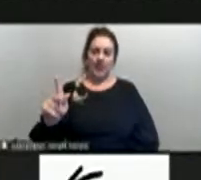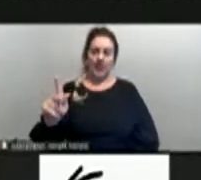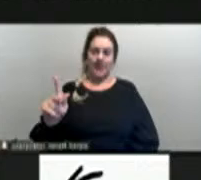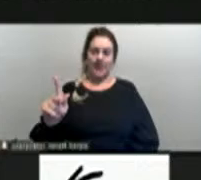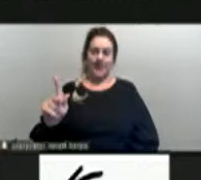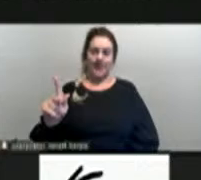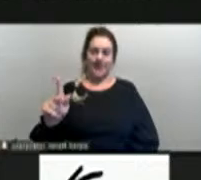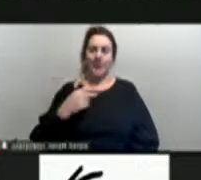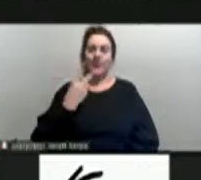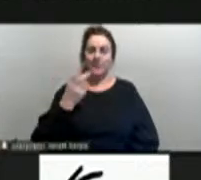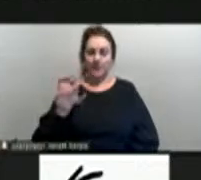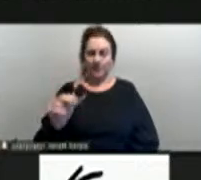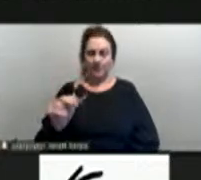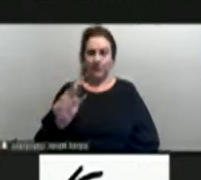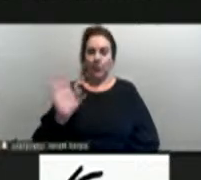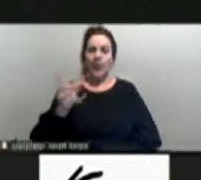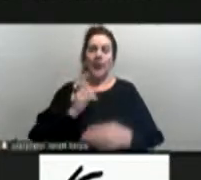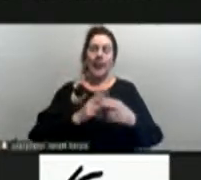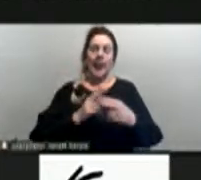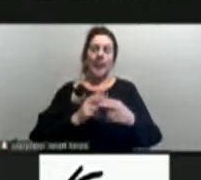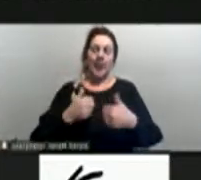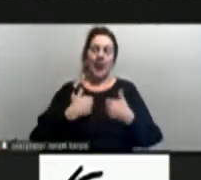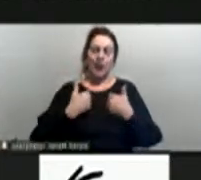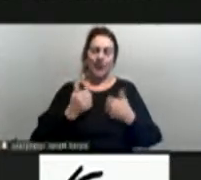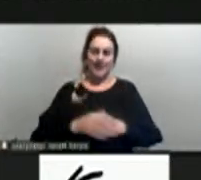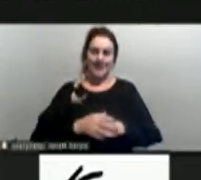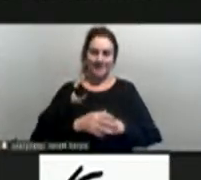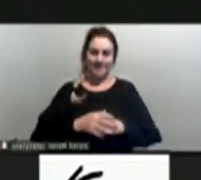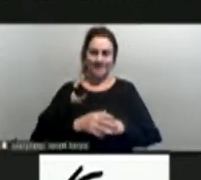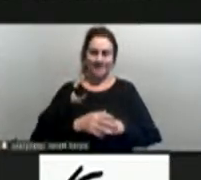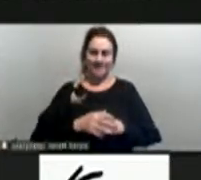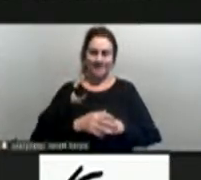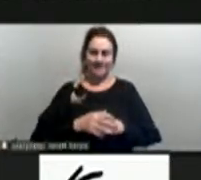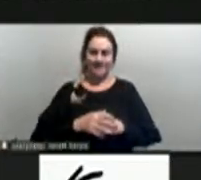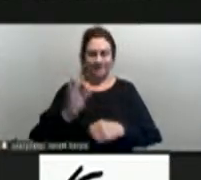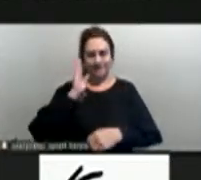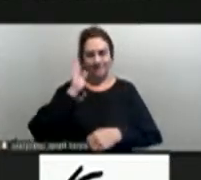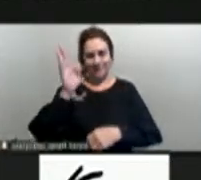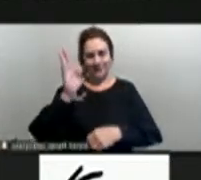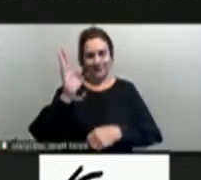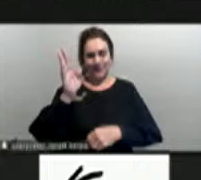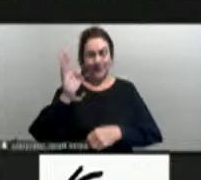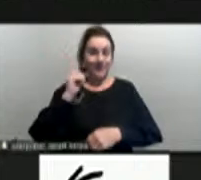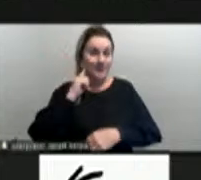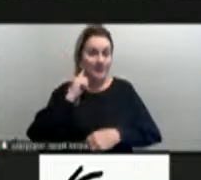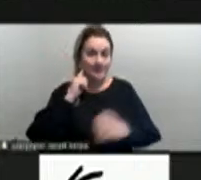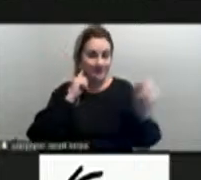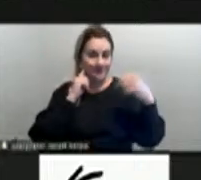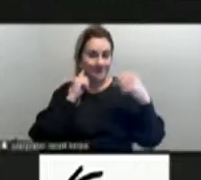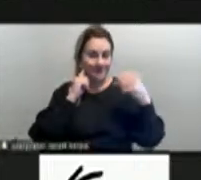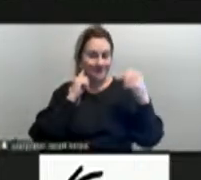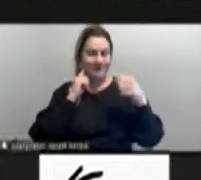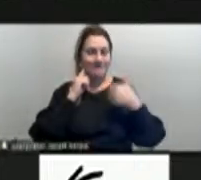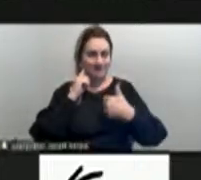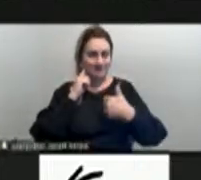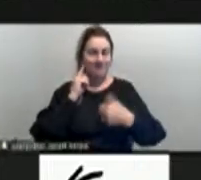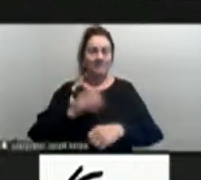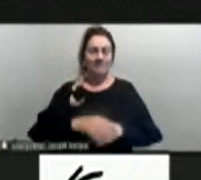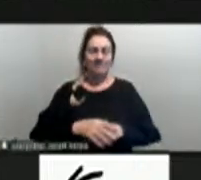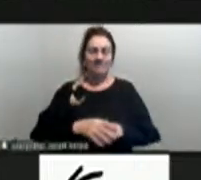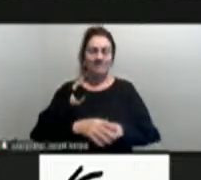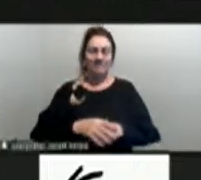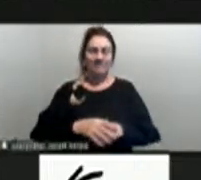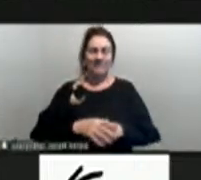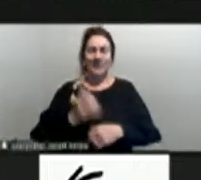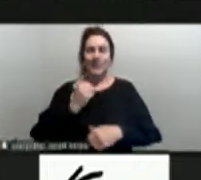mic, state your name and address for the record. Hi, can you hear me this time? Yes, sir, I could hear you. Okay, sorry about